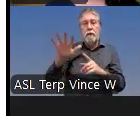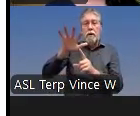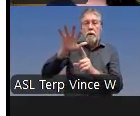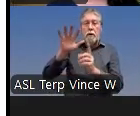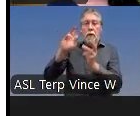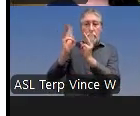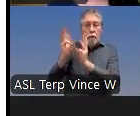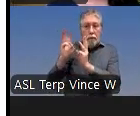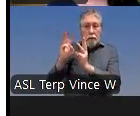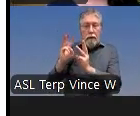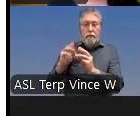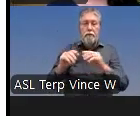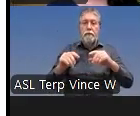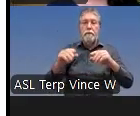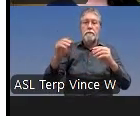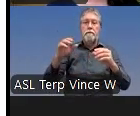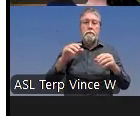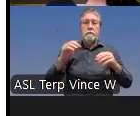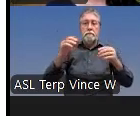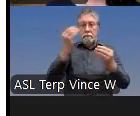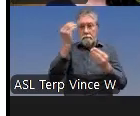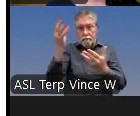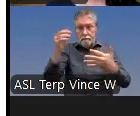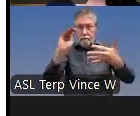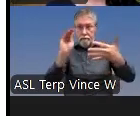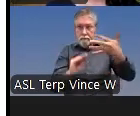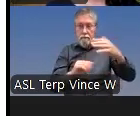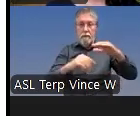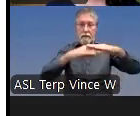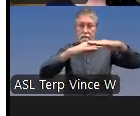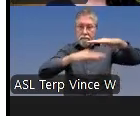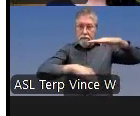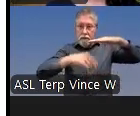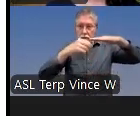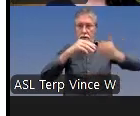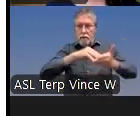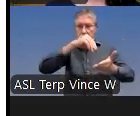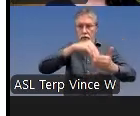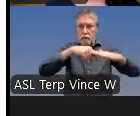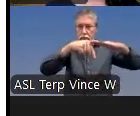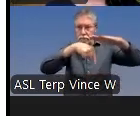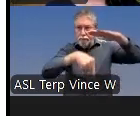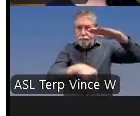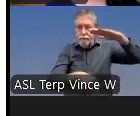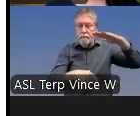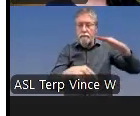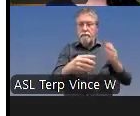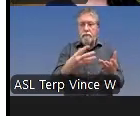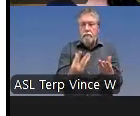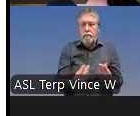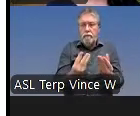with the below ground climate information, soil moisture and soil temperature